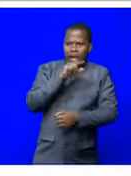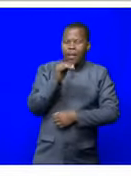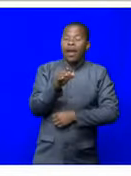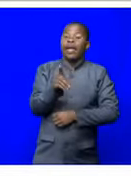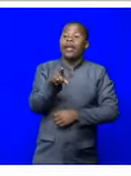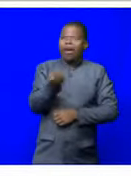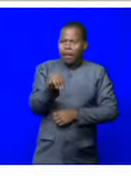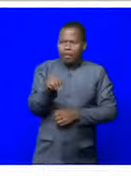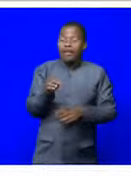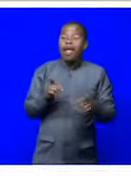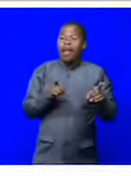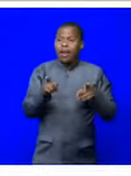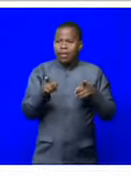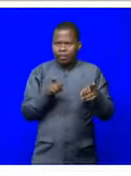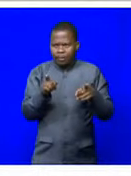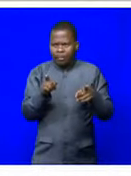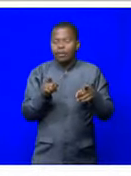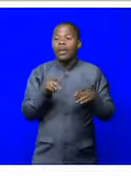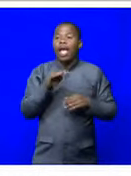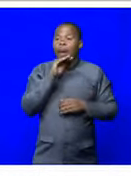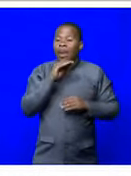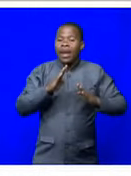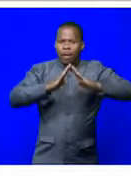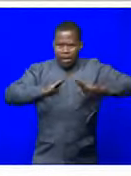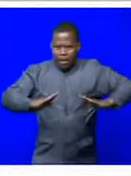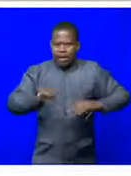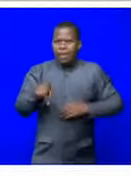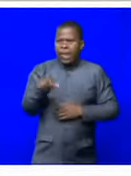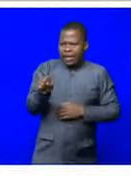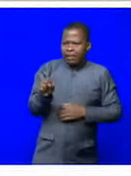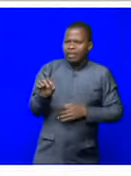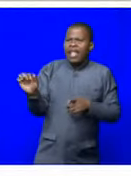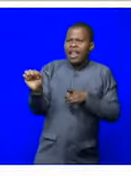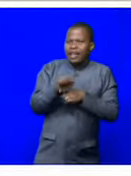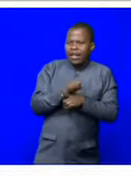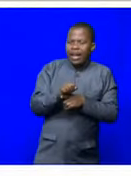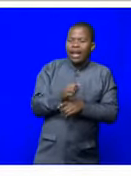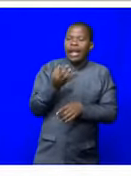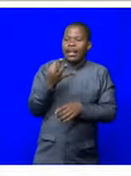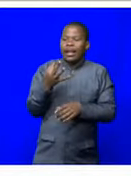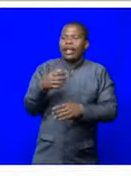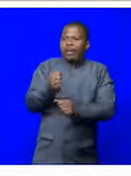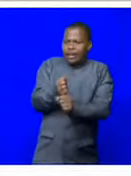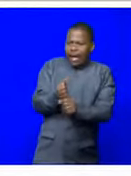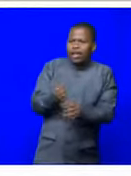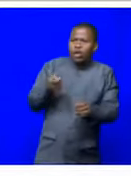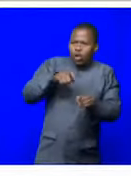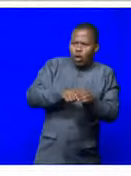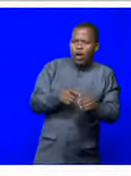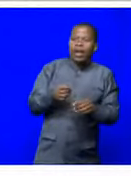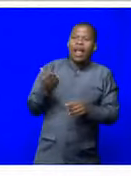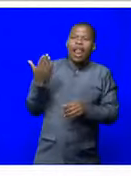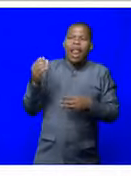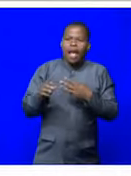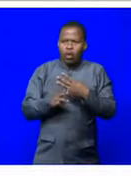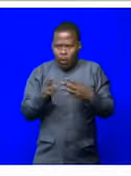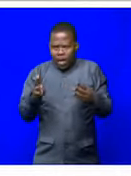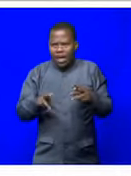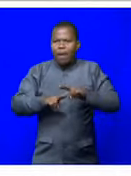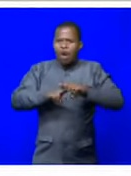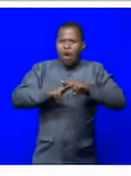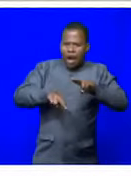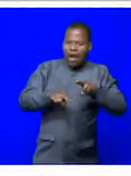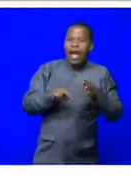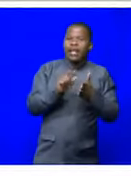lethi driving excellence in the public service. The training ibeka amalanga lamathathu, sacala ngabo-US evikile liphele nabo bane amalanga